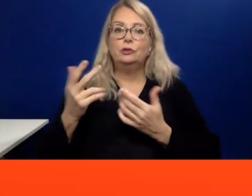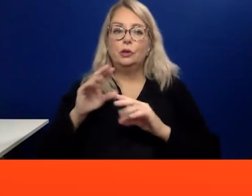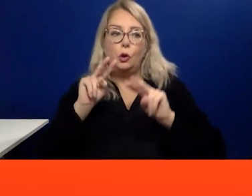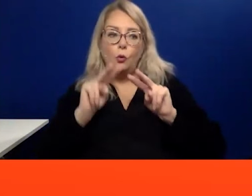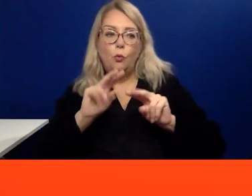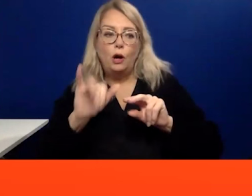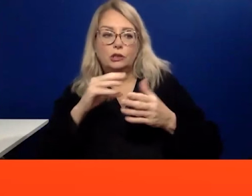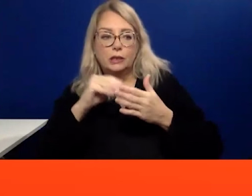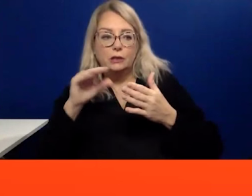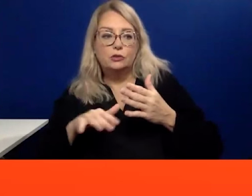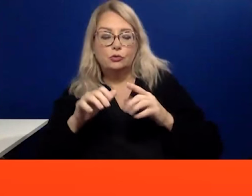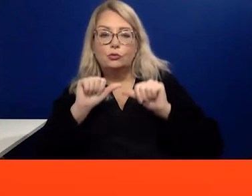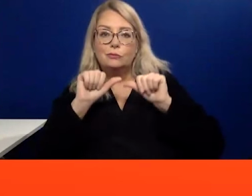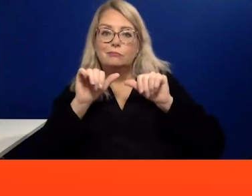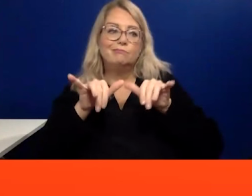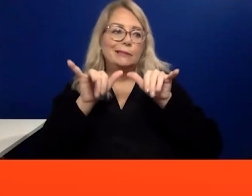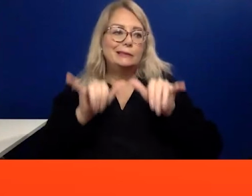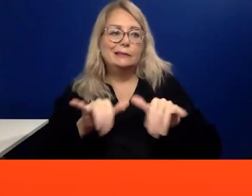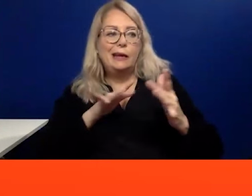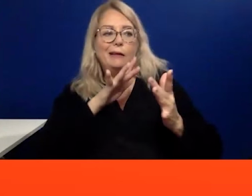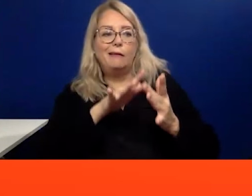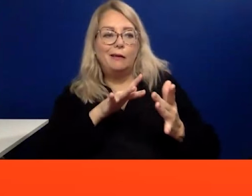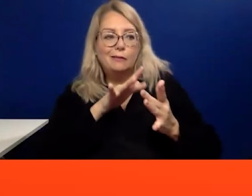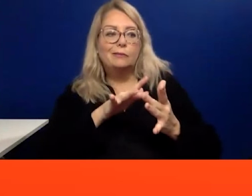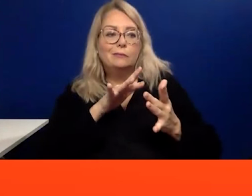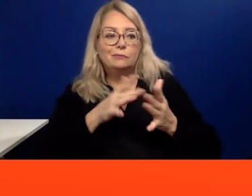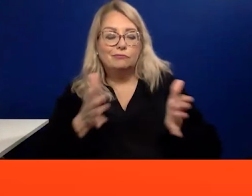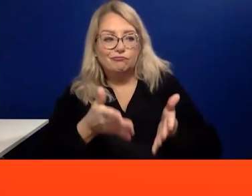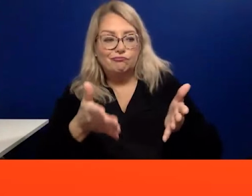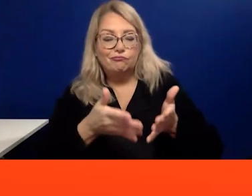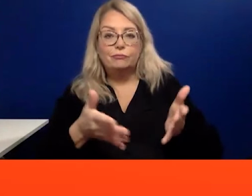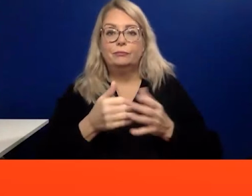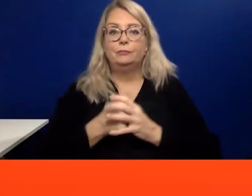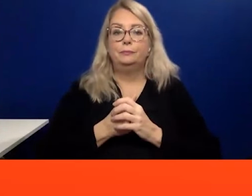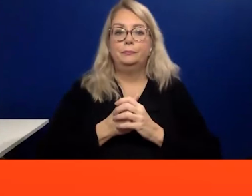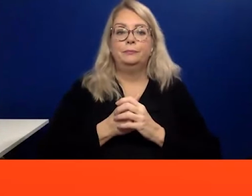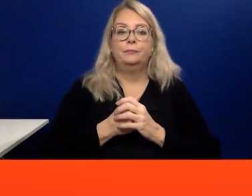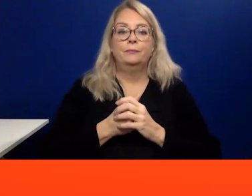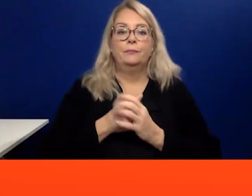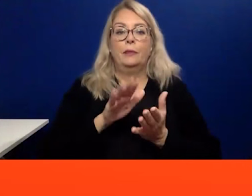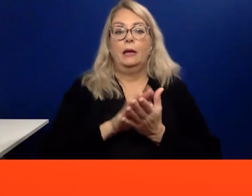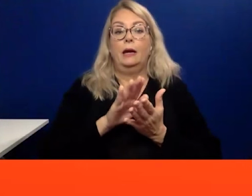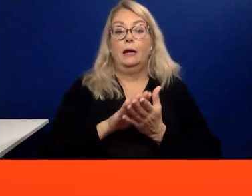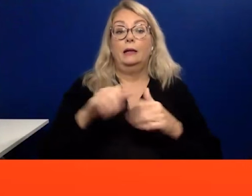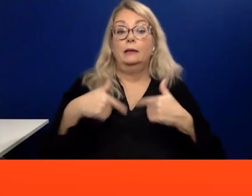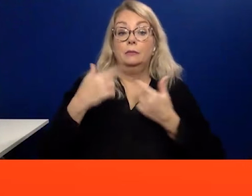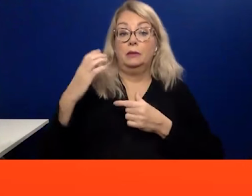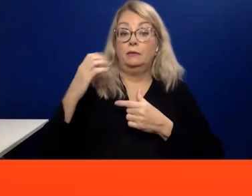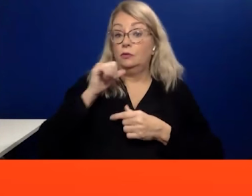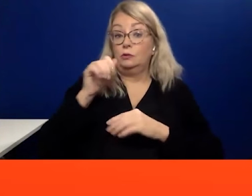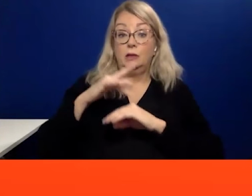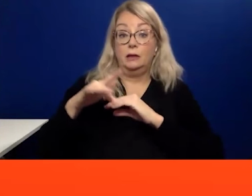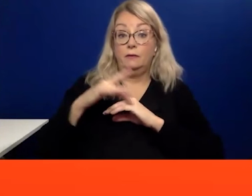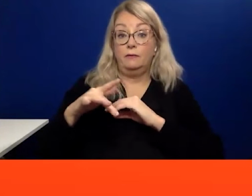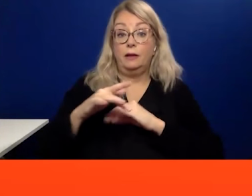right? So that may be something we have to accommodate as an instructor. When an academic life coach is not available, faculty